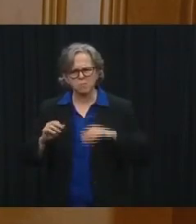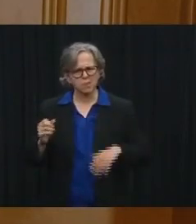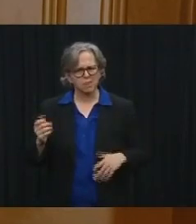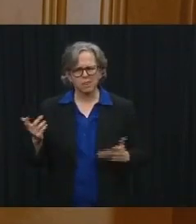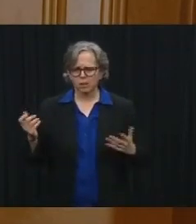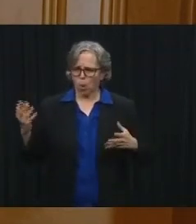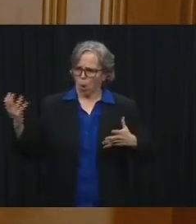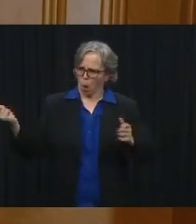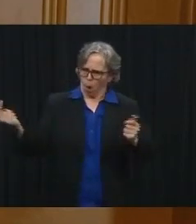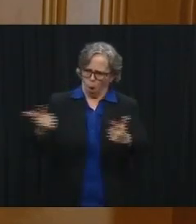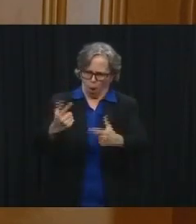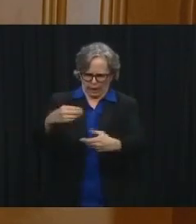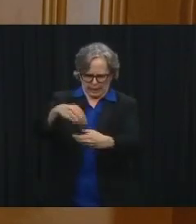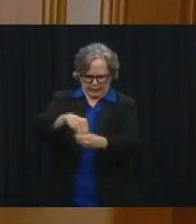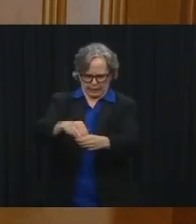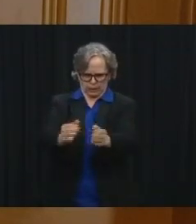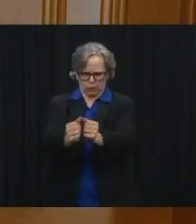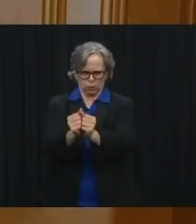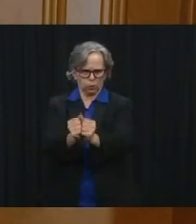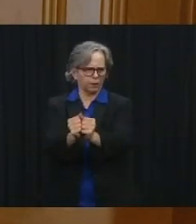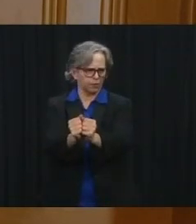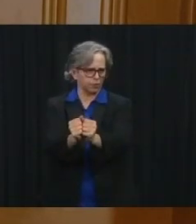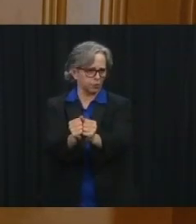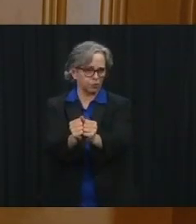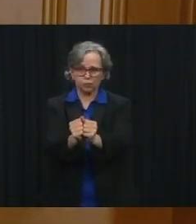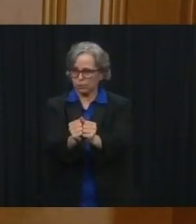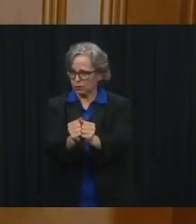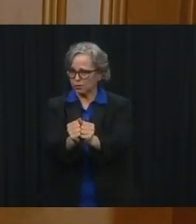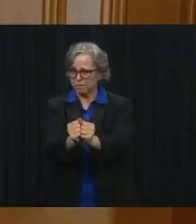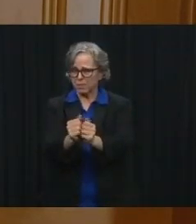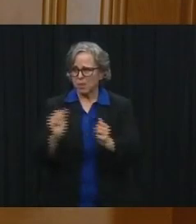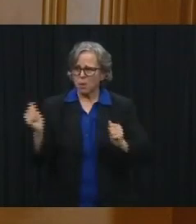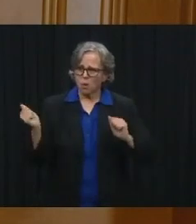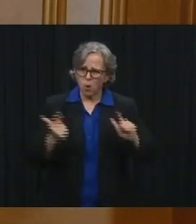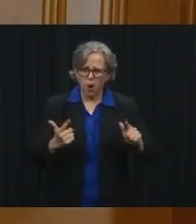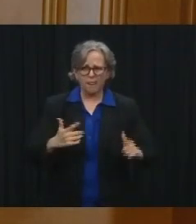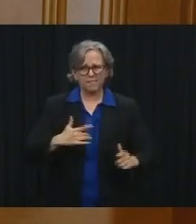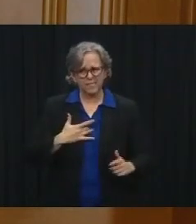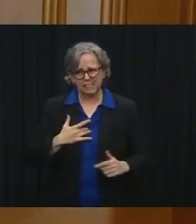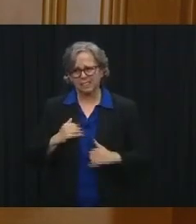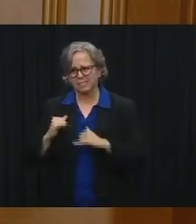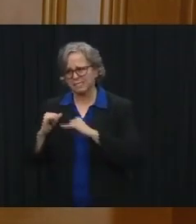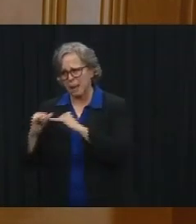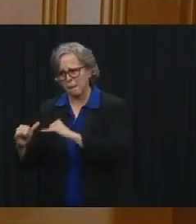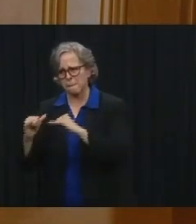have really the same feelings about this.